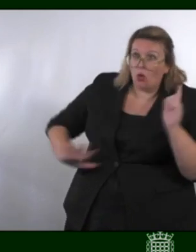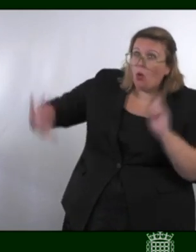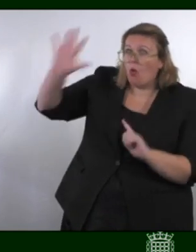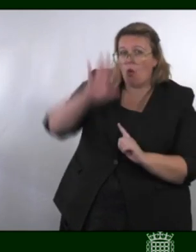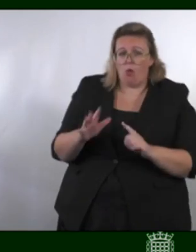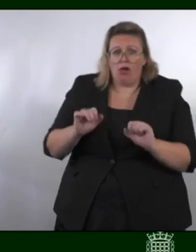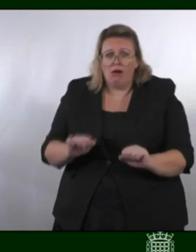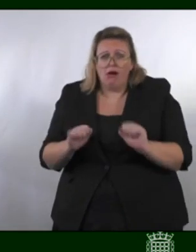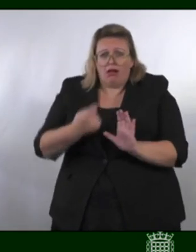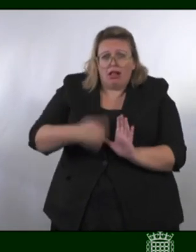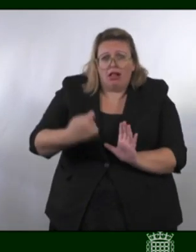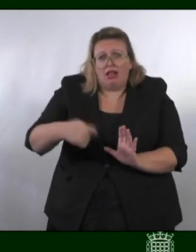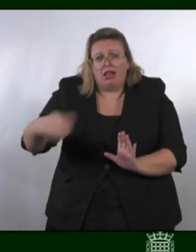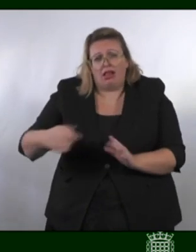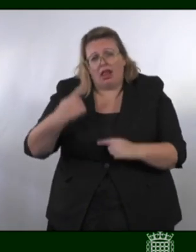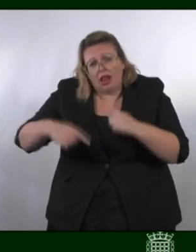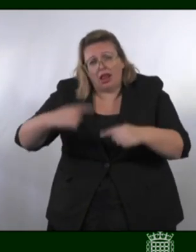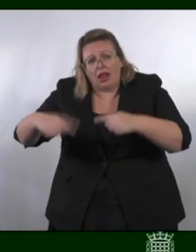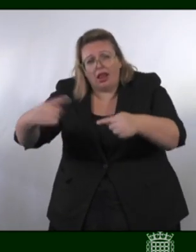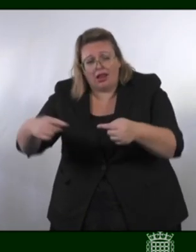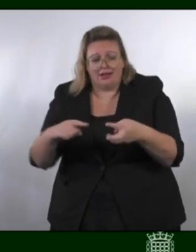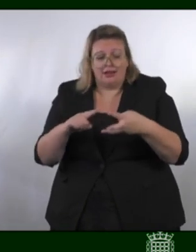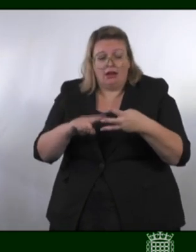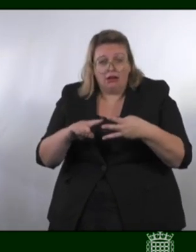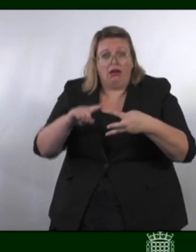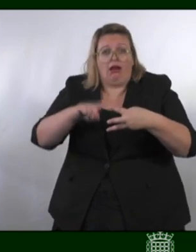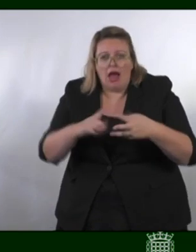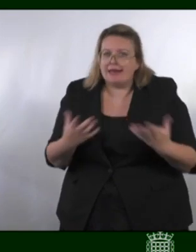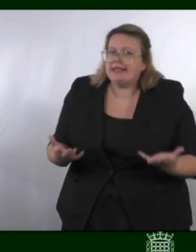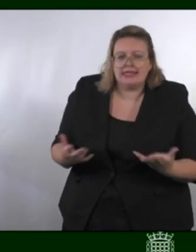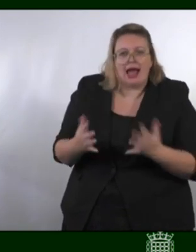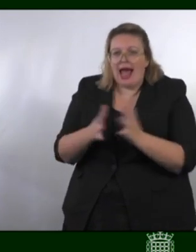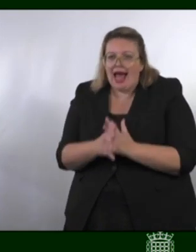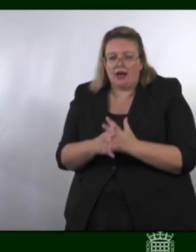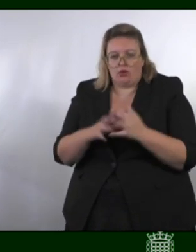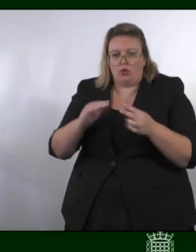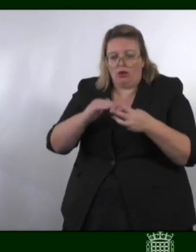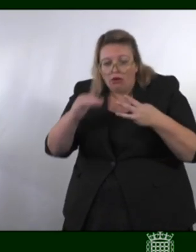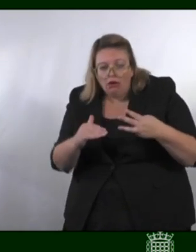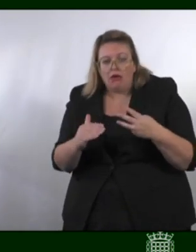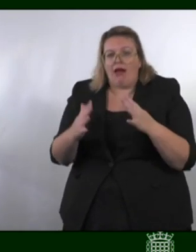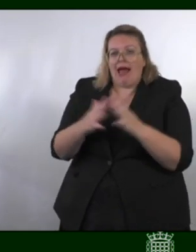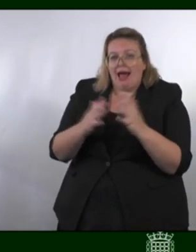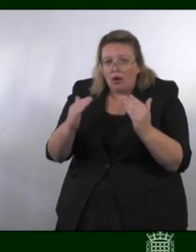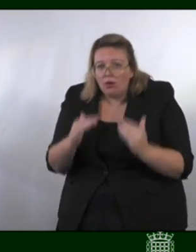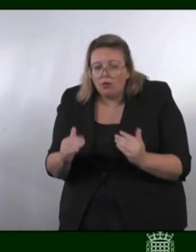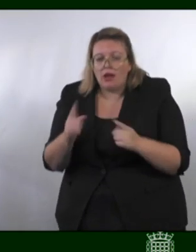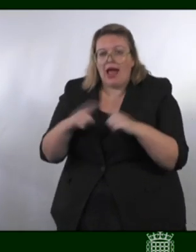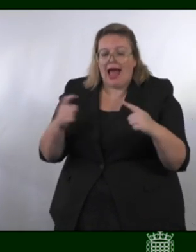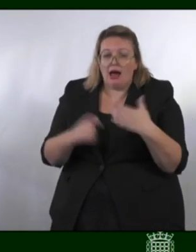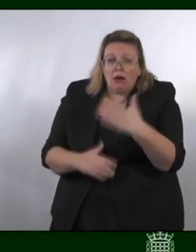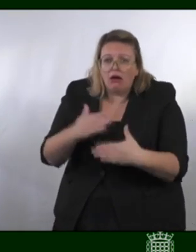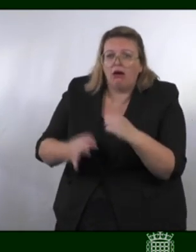constituencies for millions of people in Tier 2 and 3 with no exit, or put in place a 2 to 3